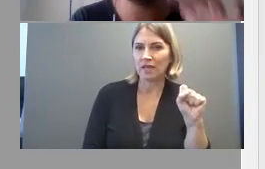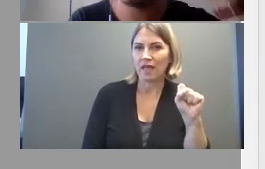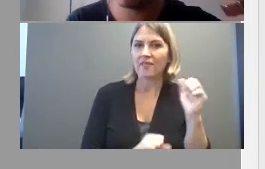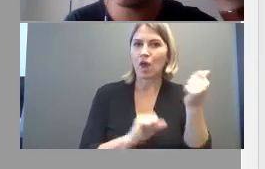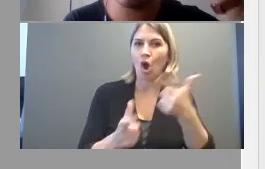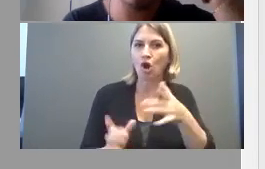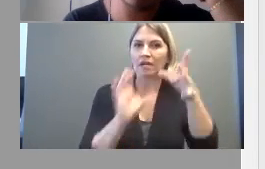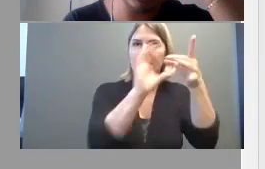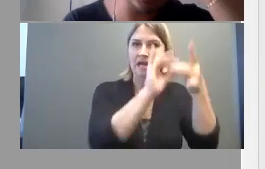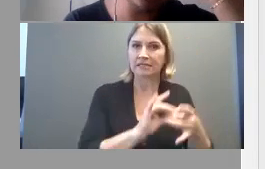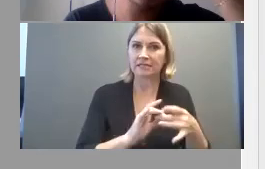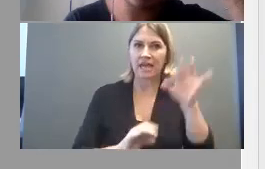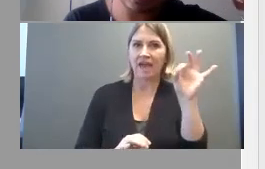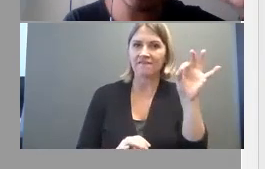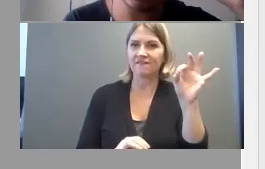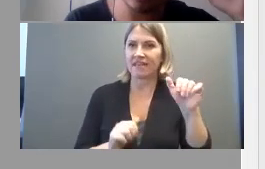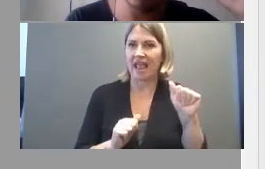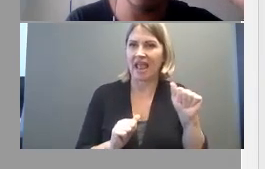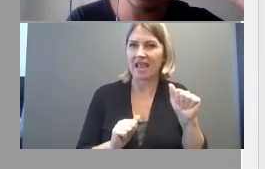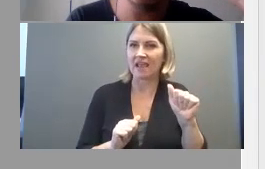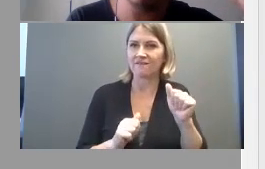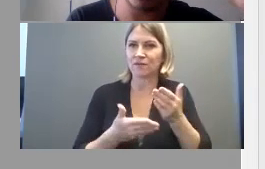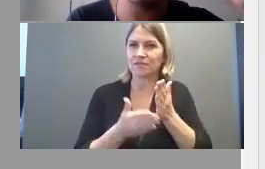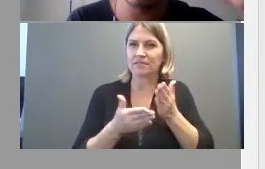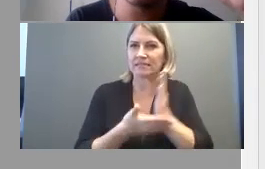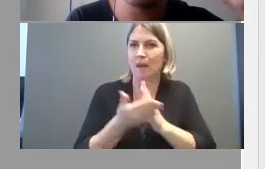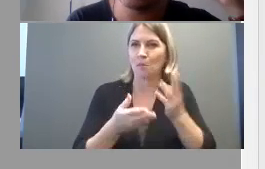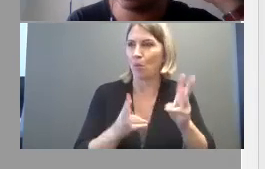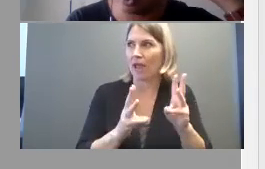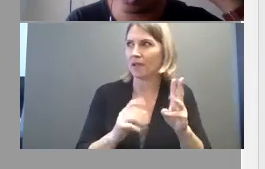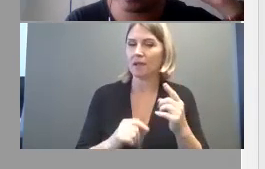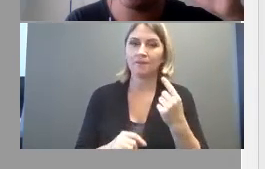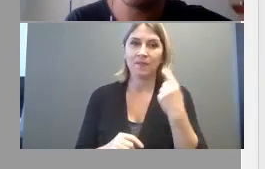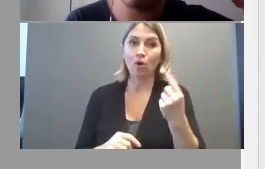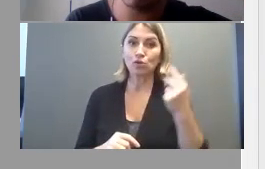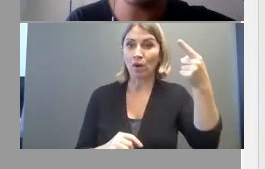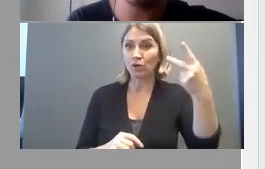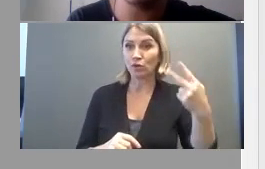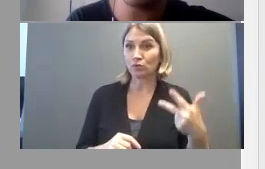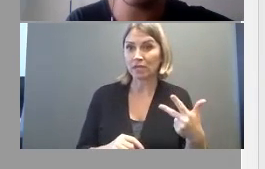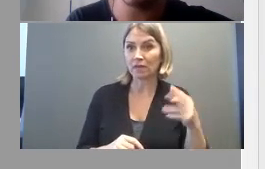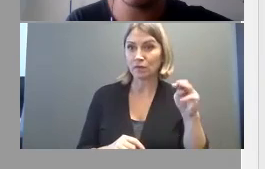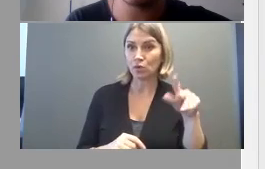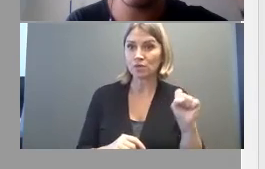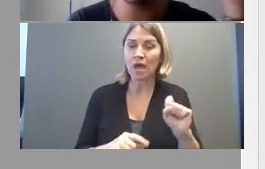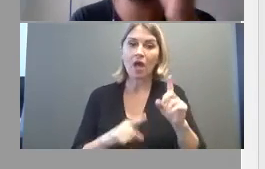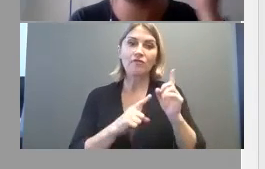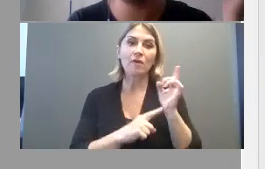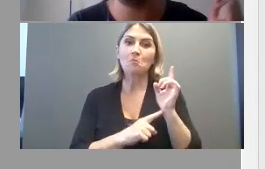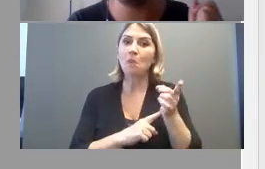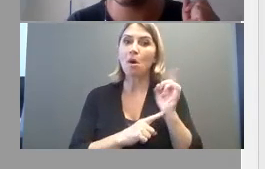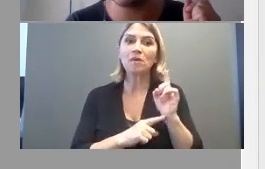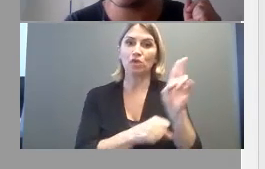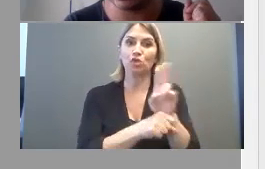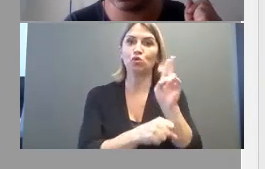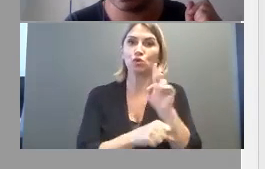F and A through some scenario, and they all lead to one of these three nodes. The moment we reach one of these three nodes, we